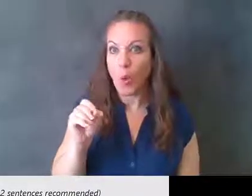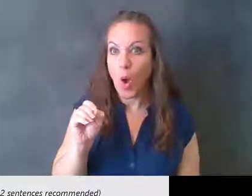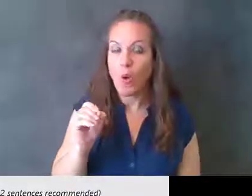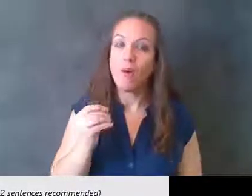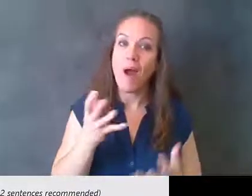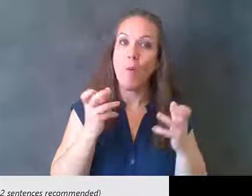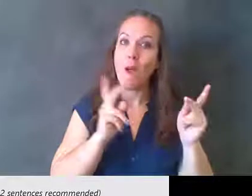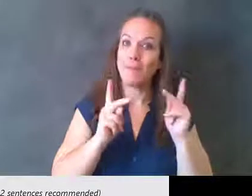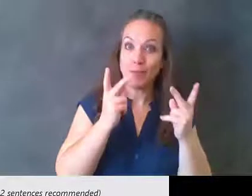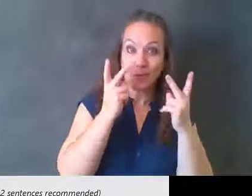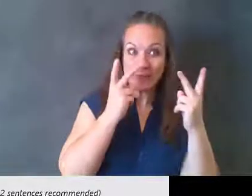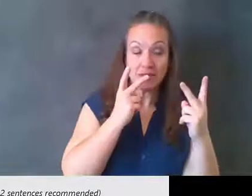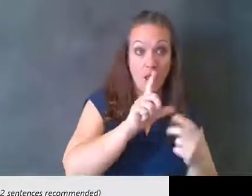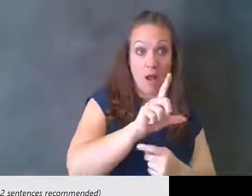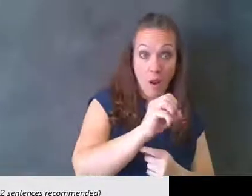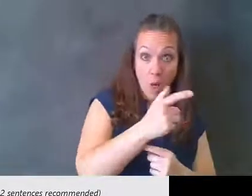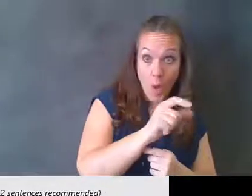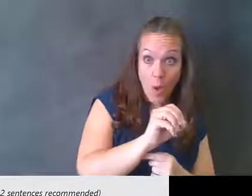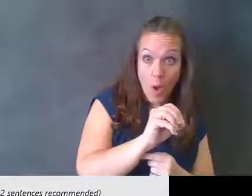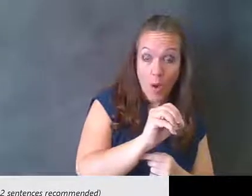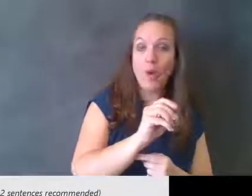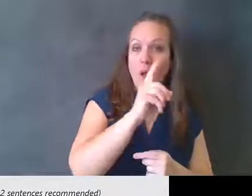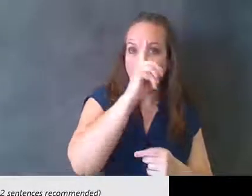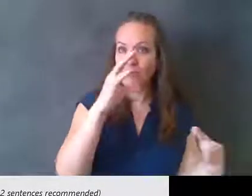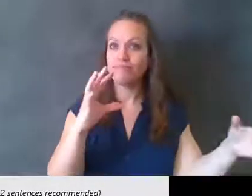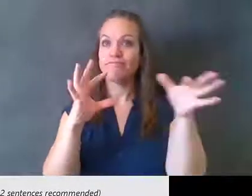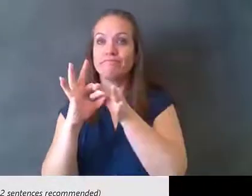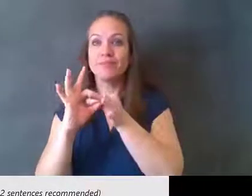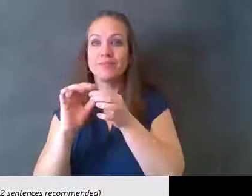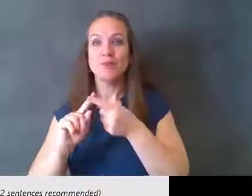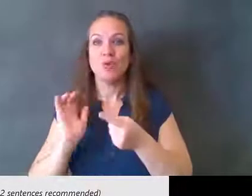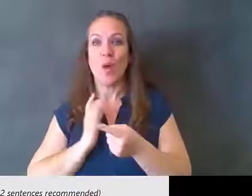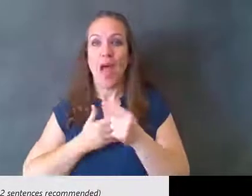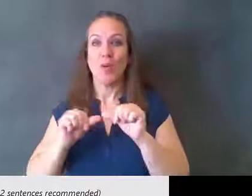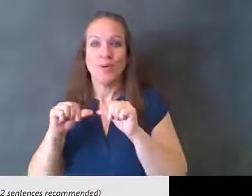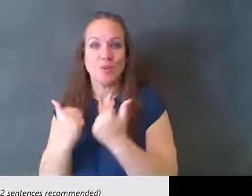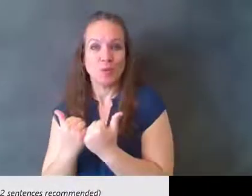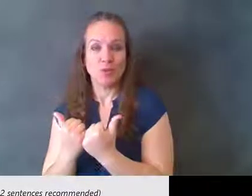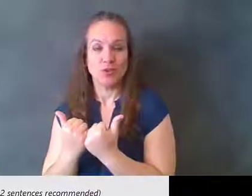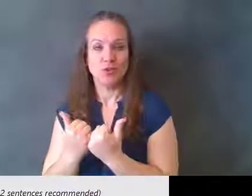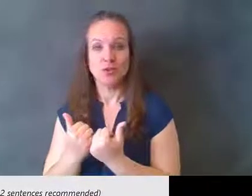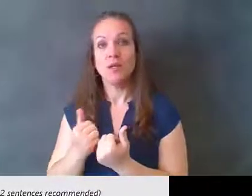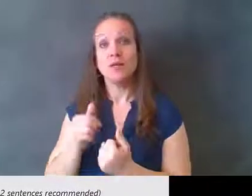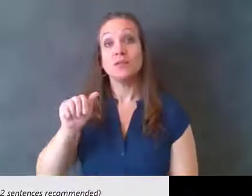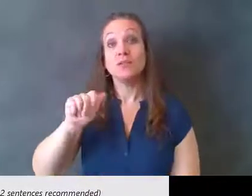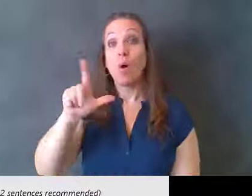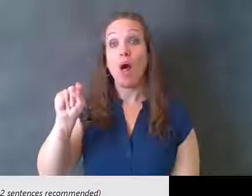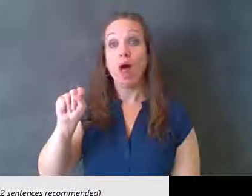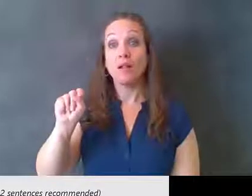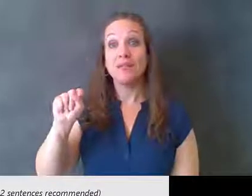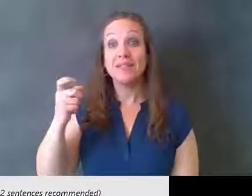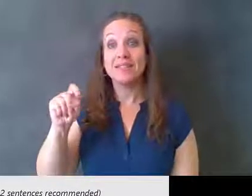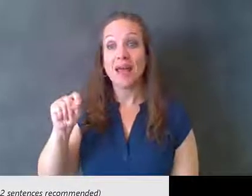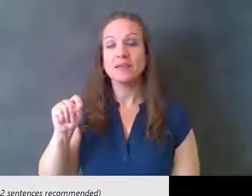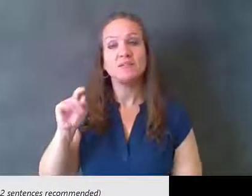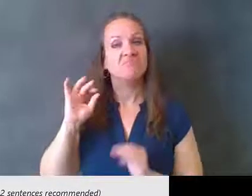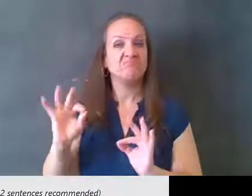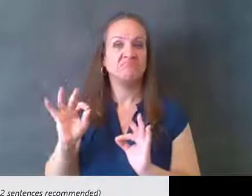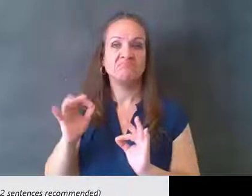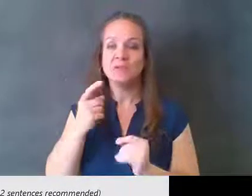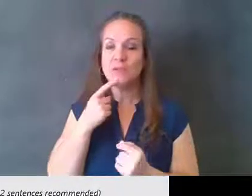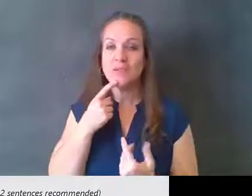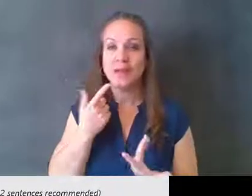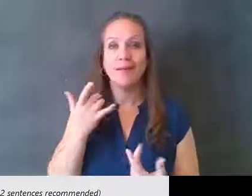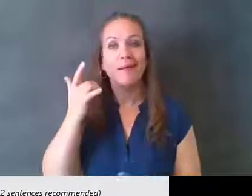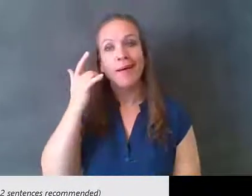associate the logo with our organization. So it would be appropriate for the alt text in this document to say the California